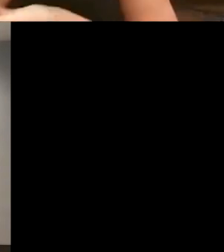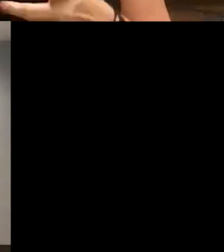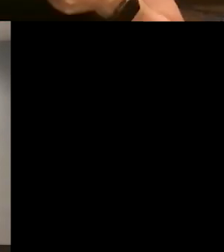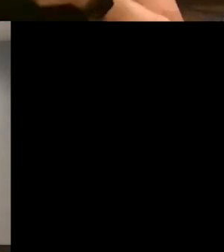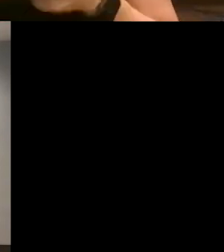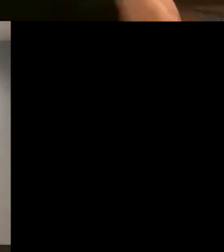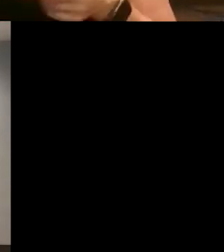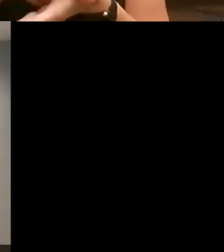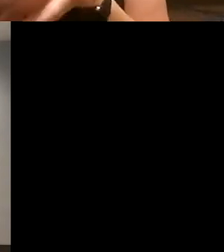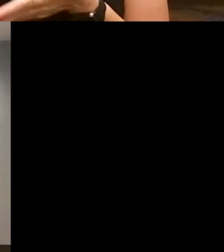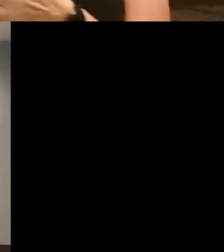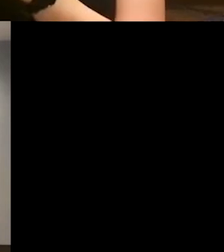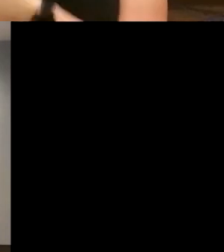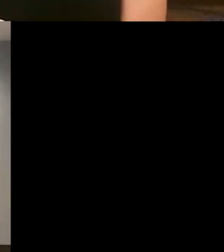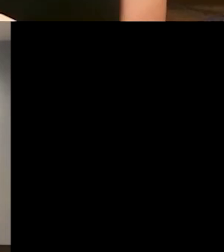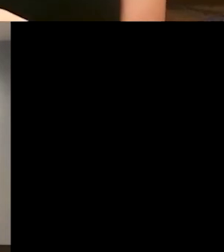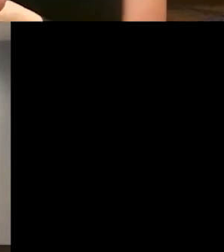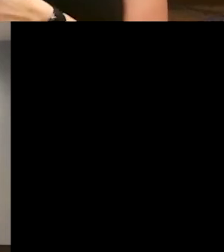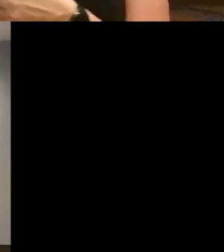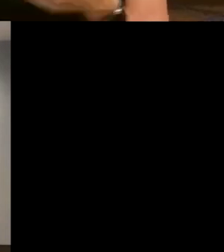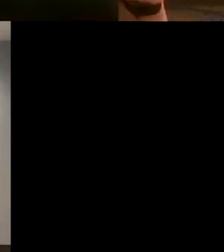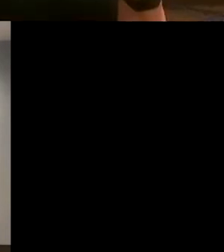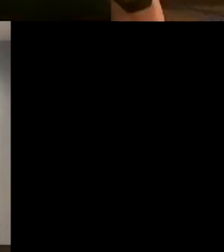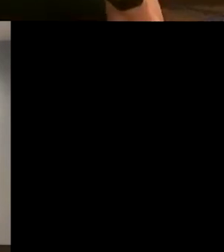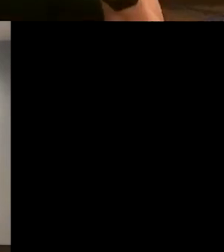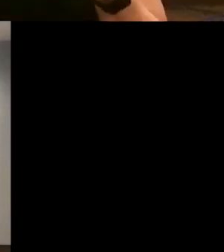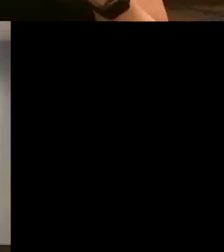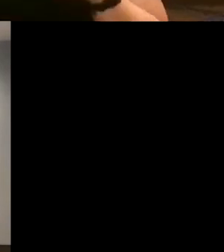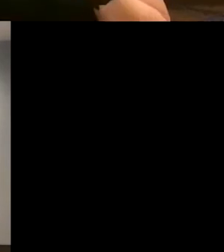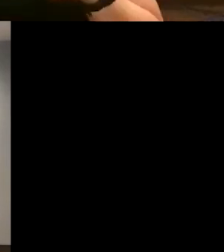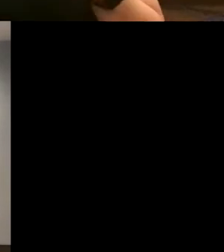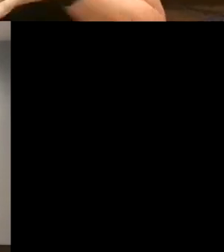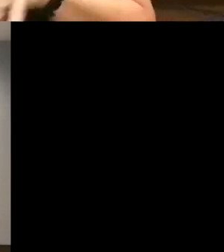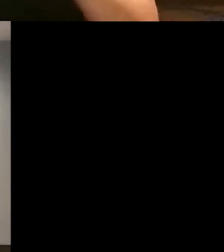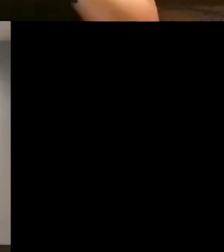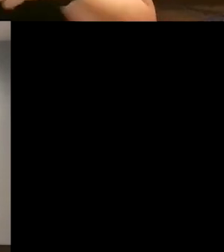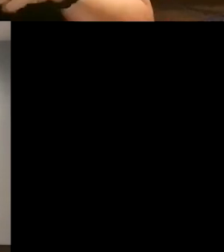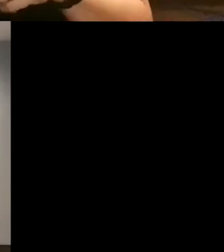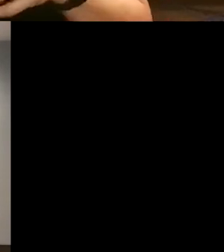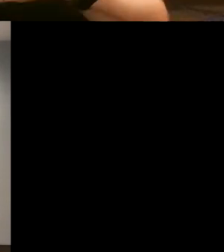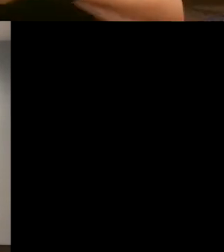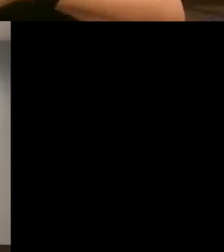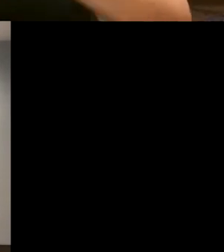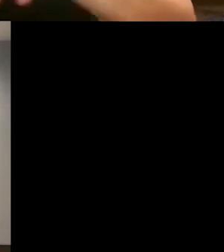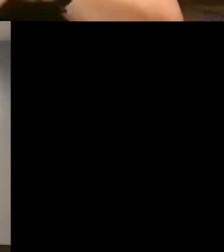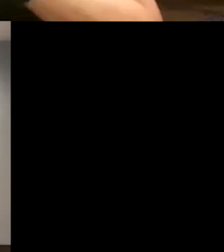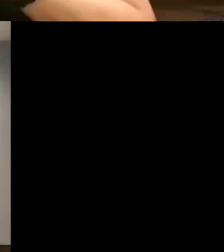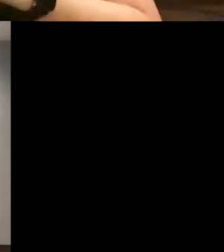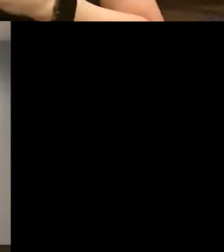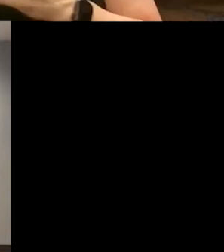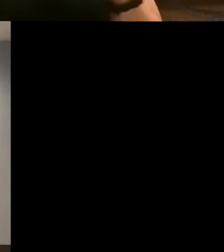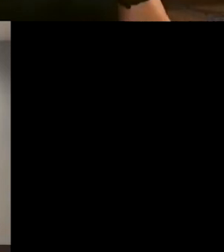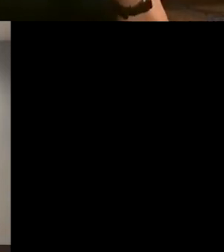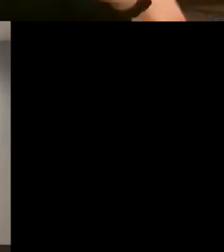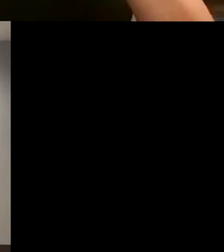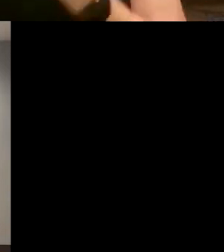people who have common cause from actually collaborating with each other. And so I think it's important